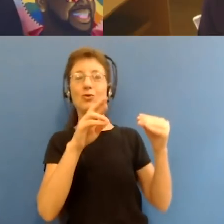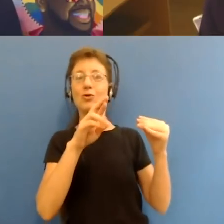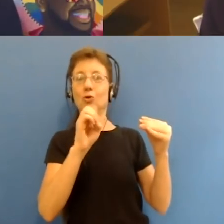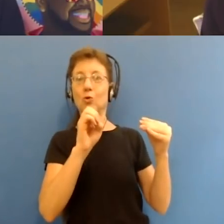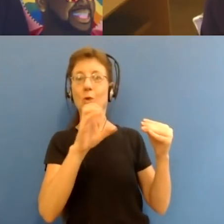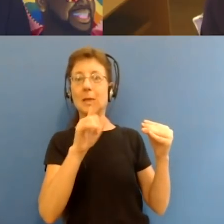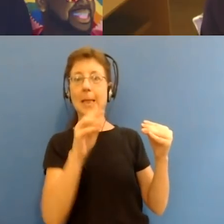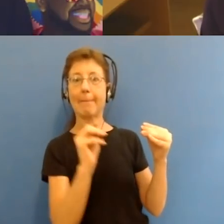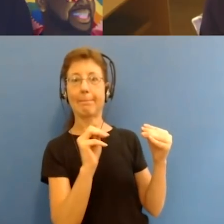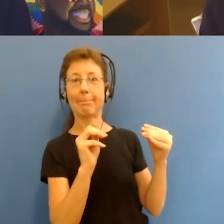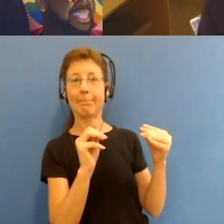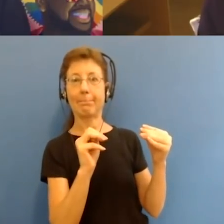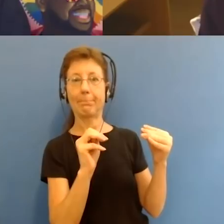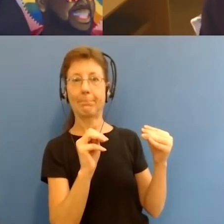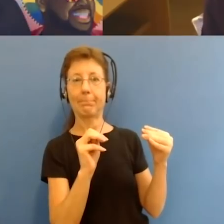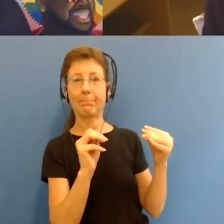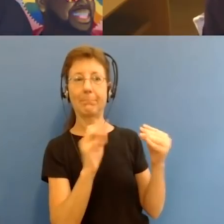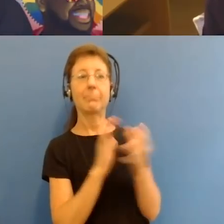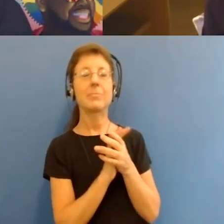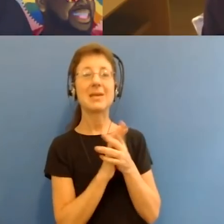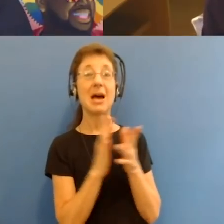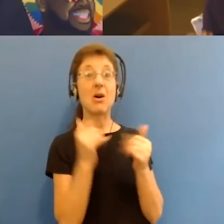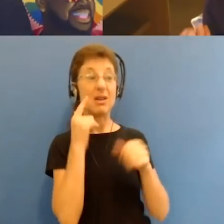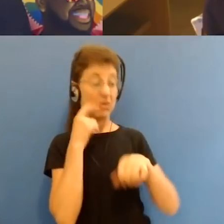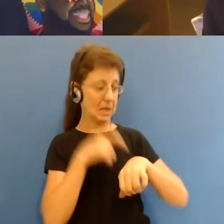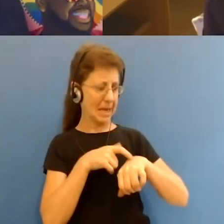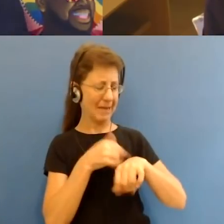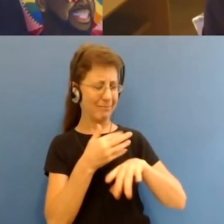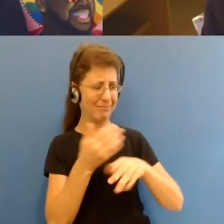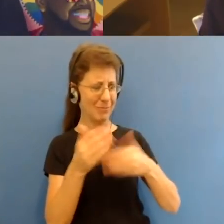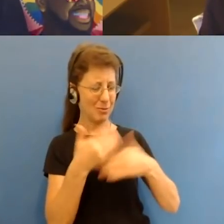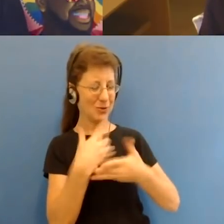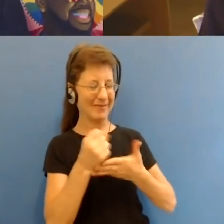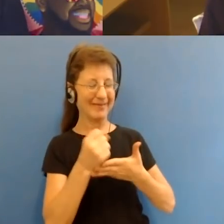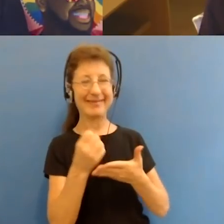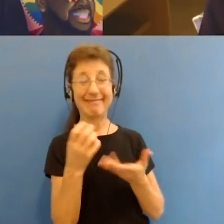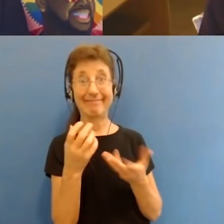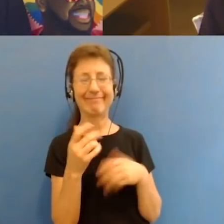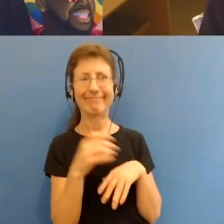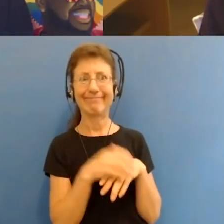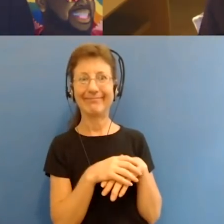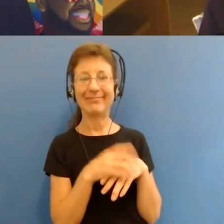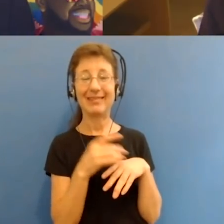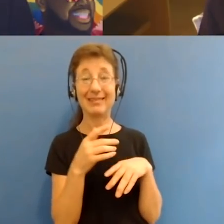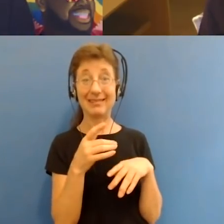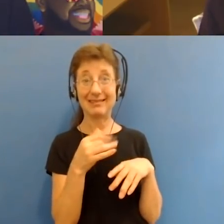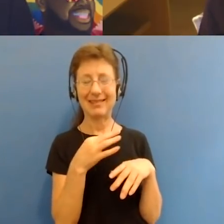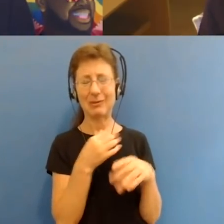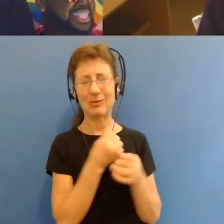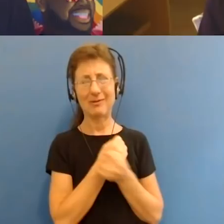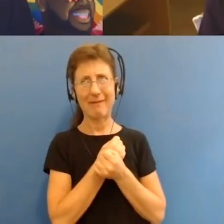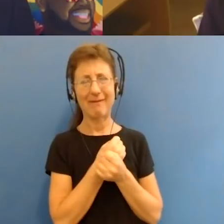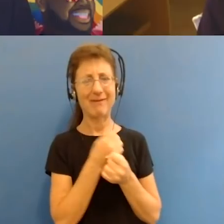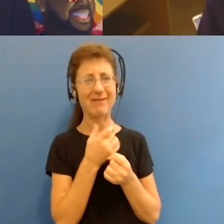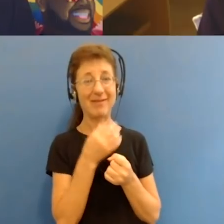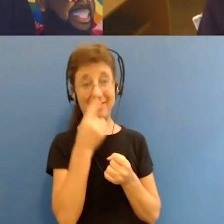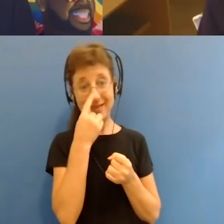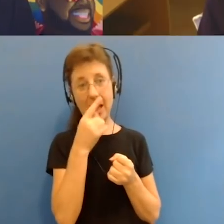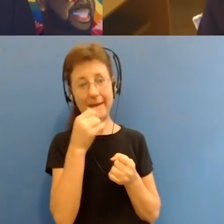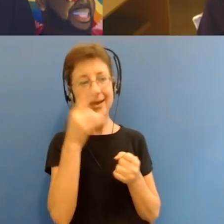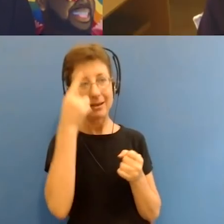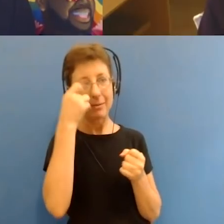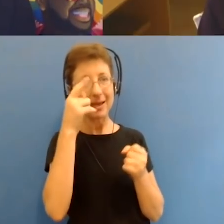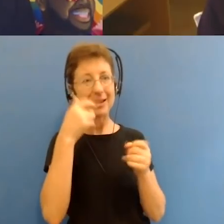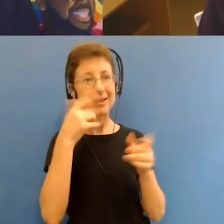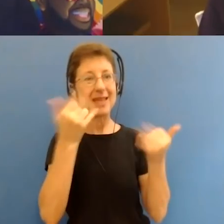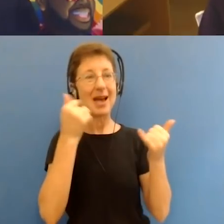that we're almost out of time. And I would love you to, because you're riding us into the